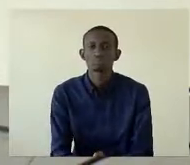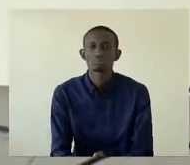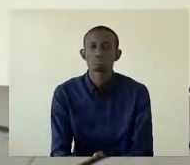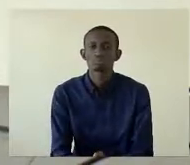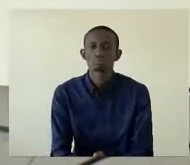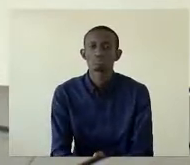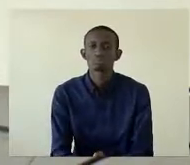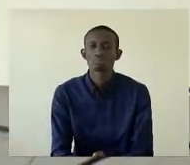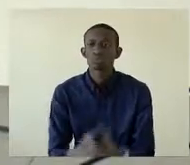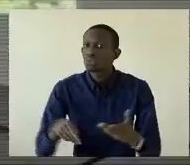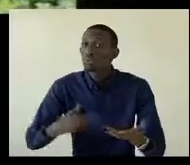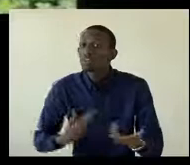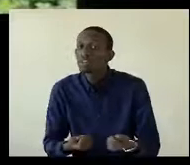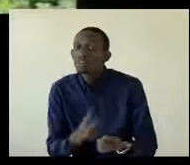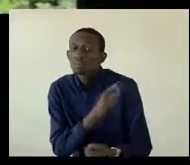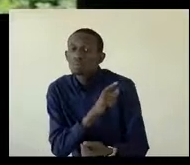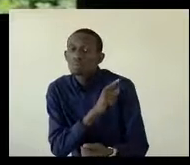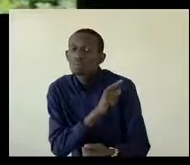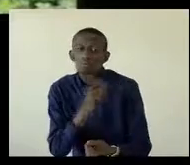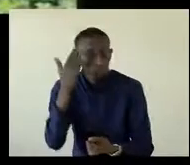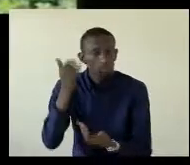do we have a chance to renew it?